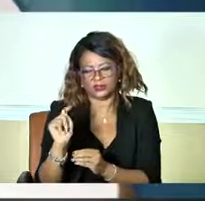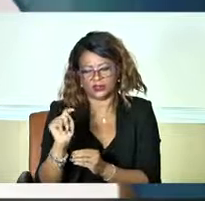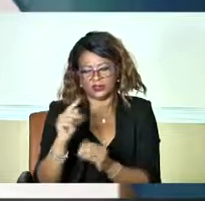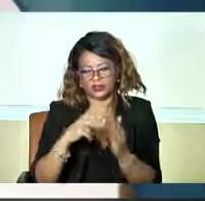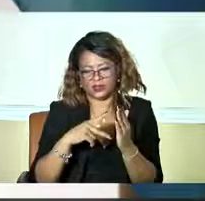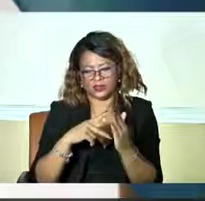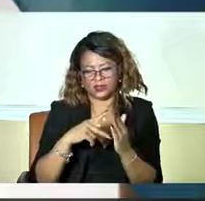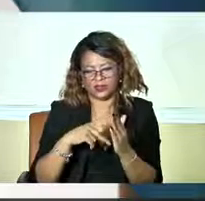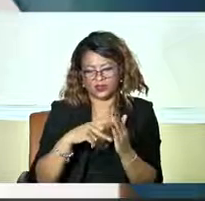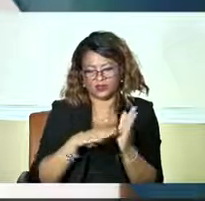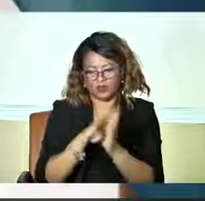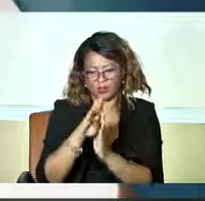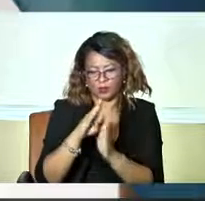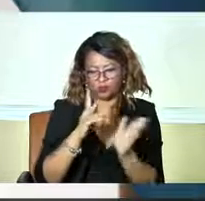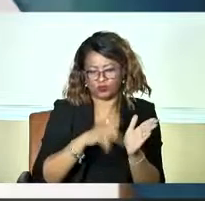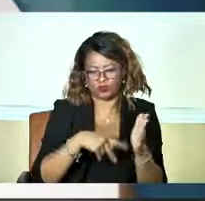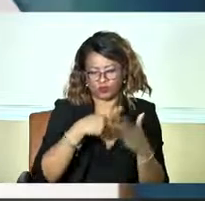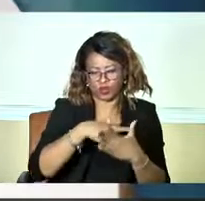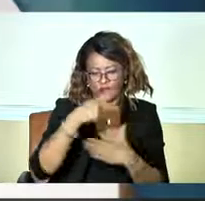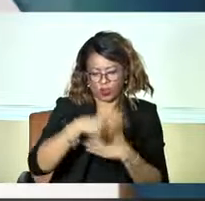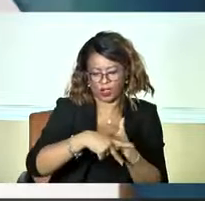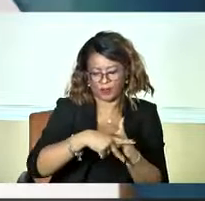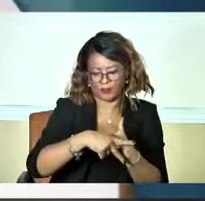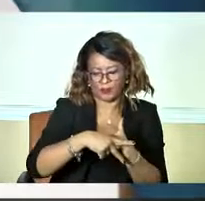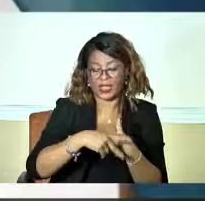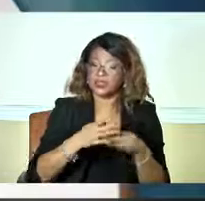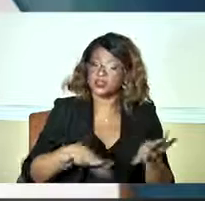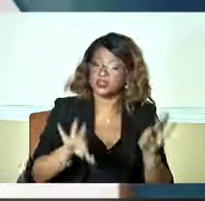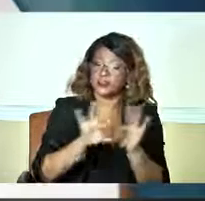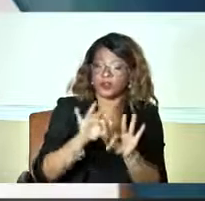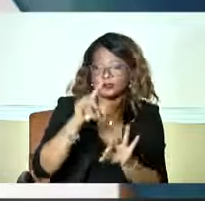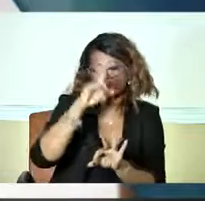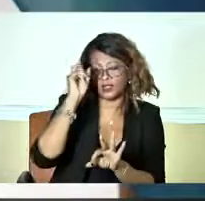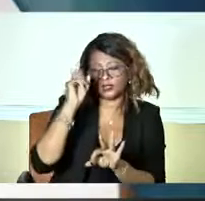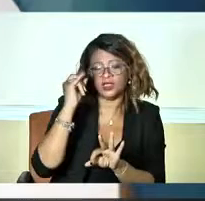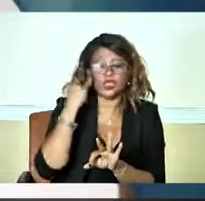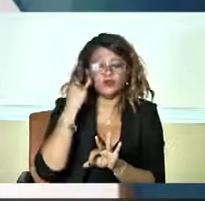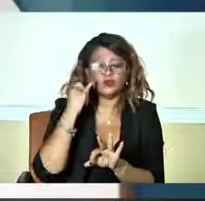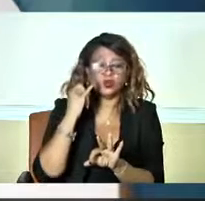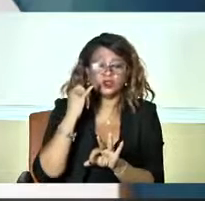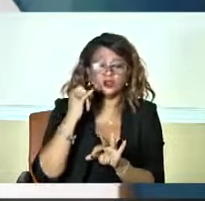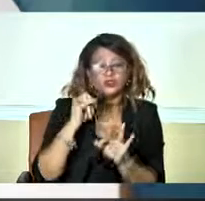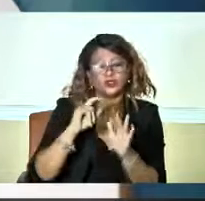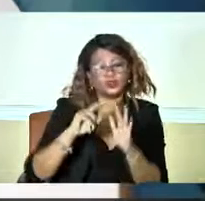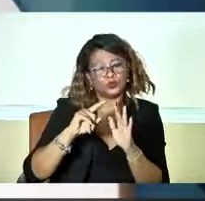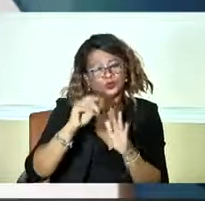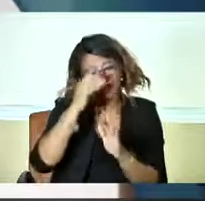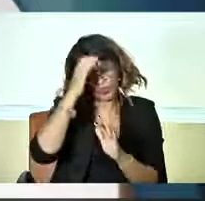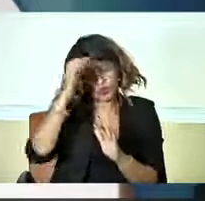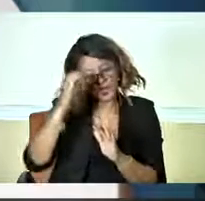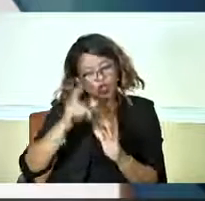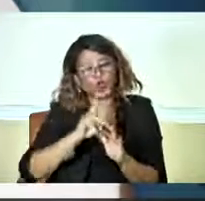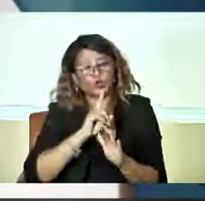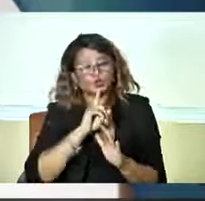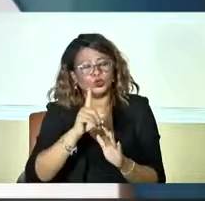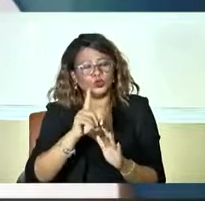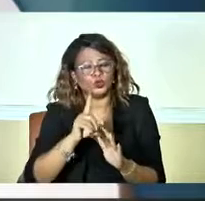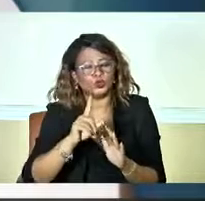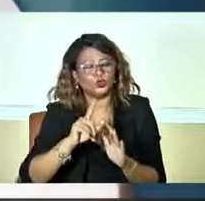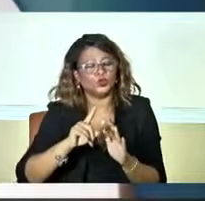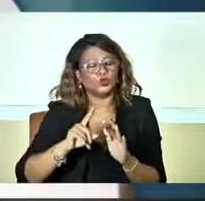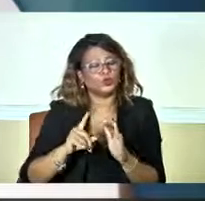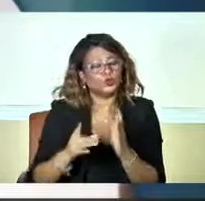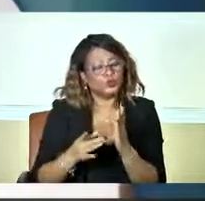Program. This is important because if we are going to create a true technology